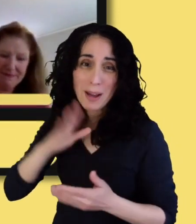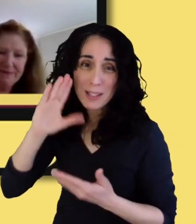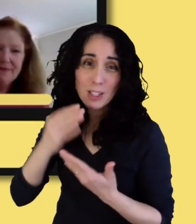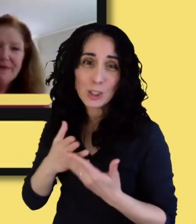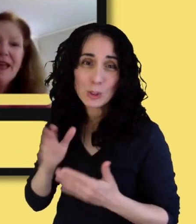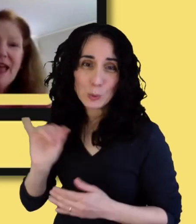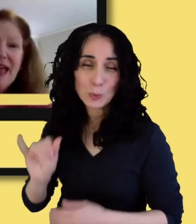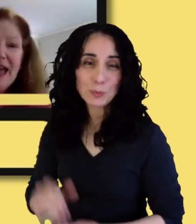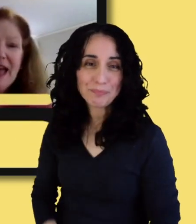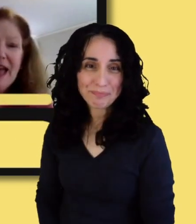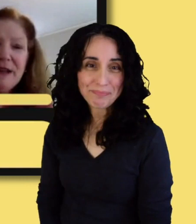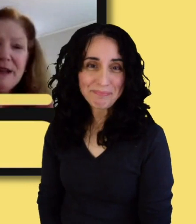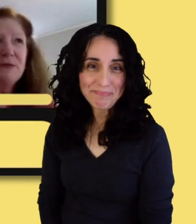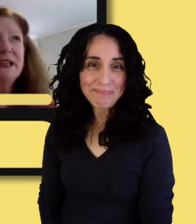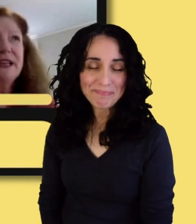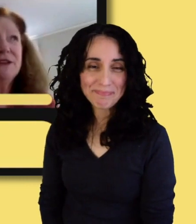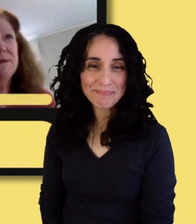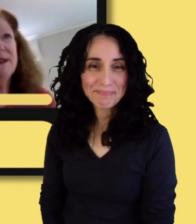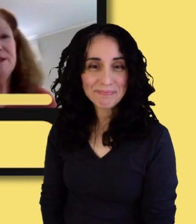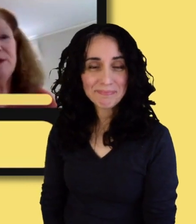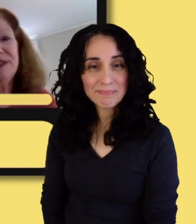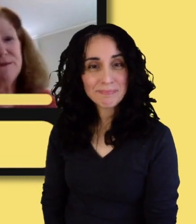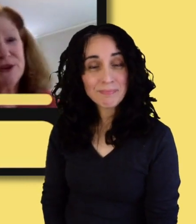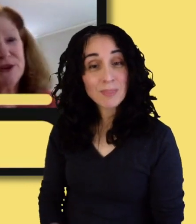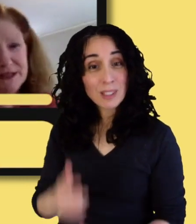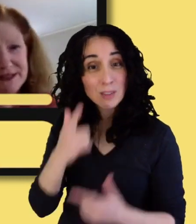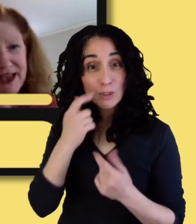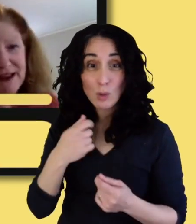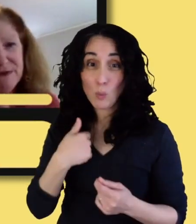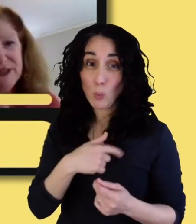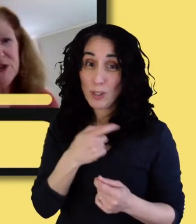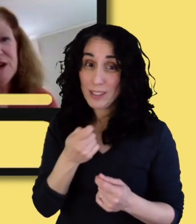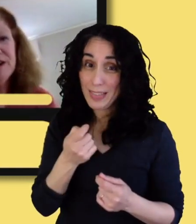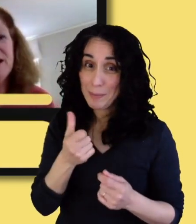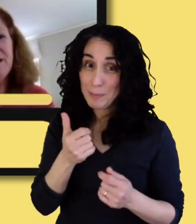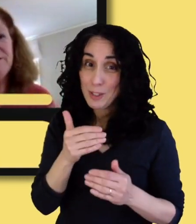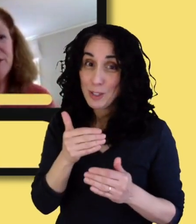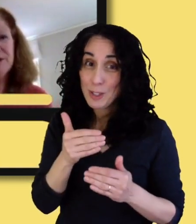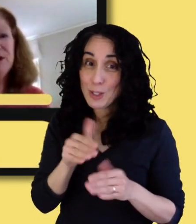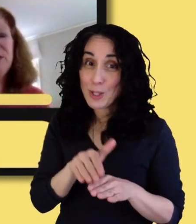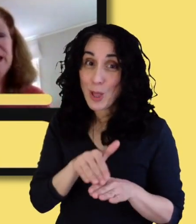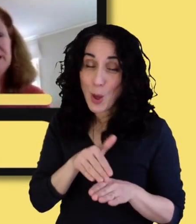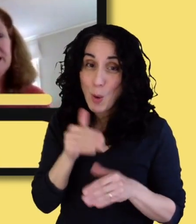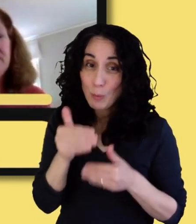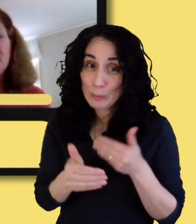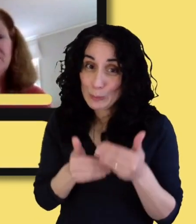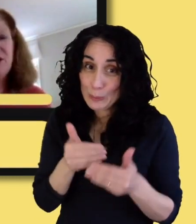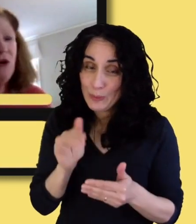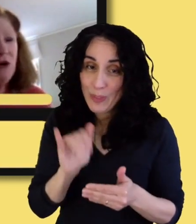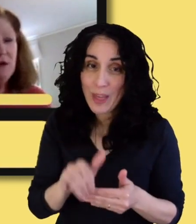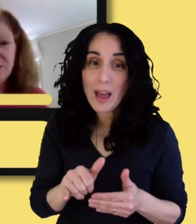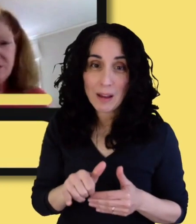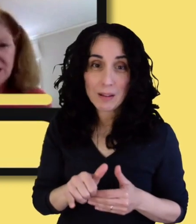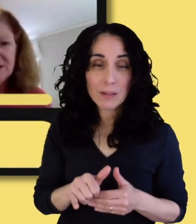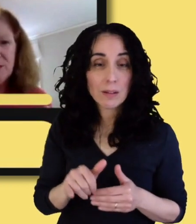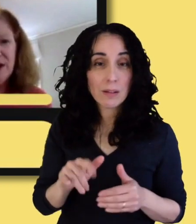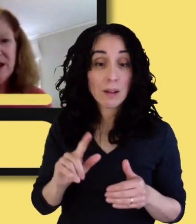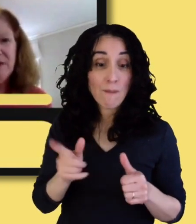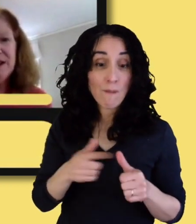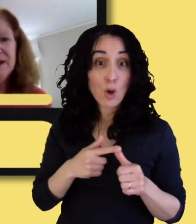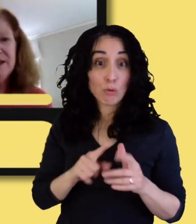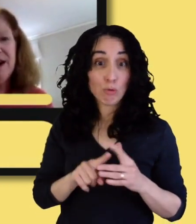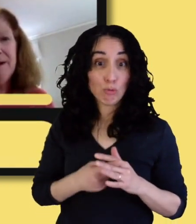too. And you know what? That's really interesting because we've tiptoed into that. We started out our first few weeks was all